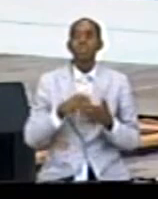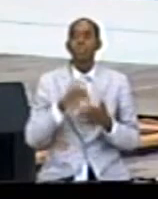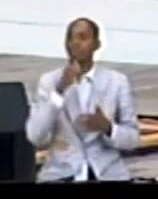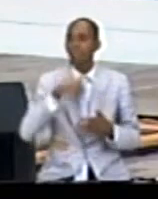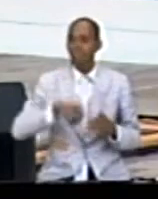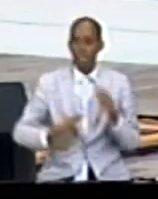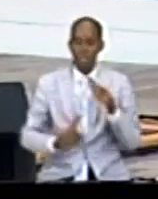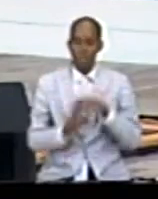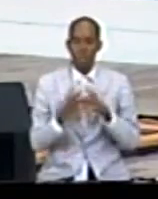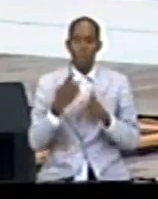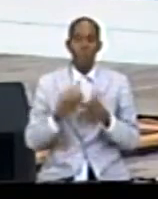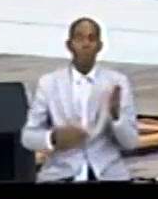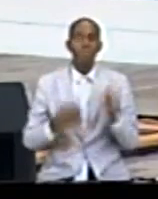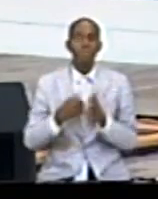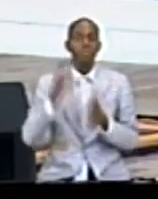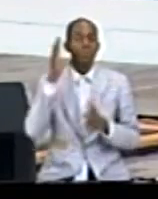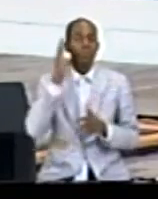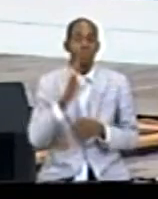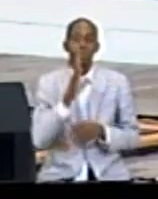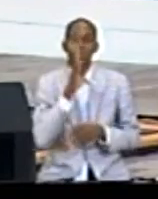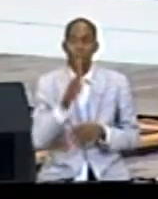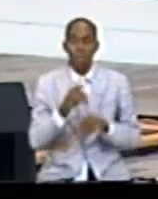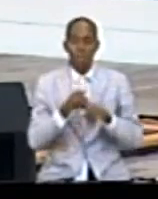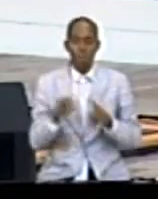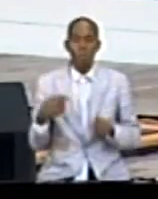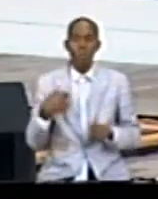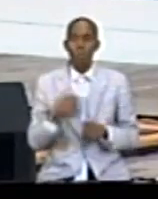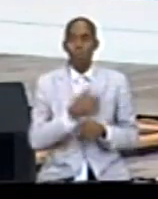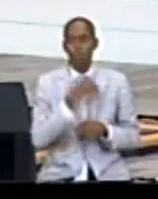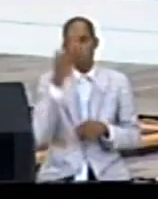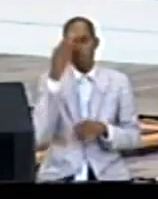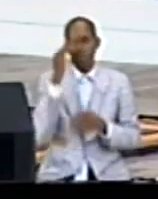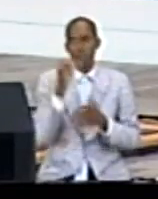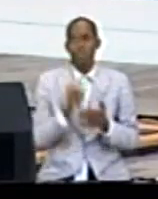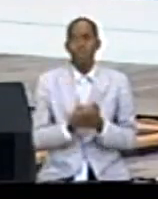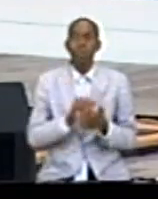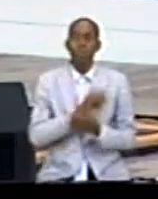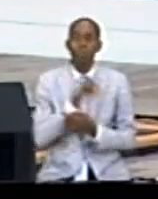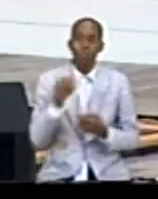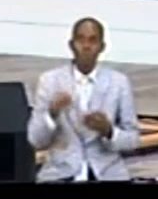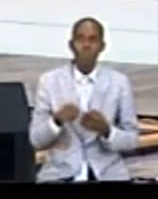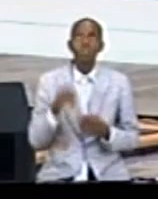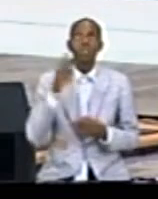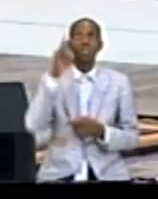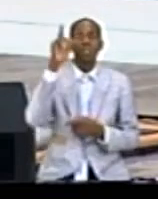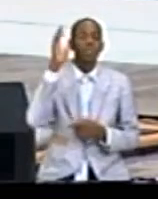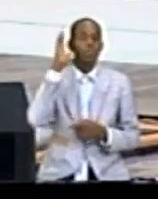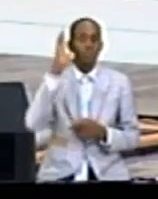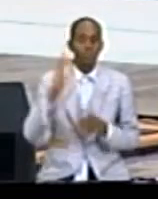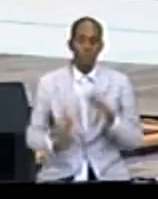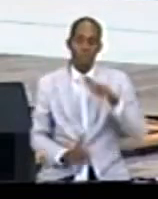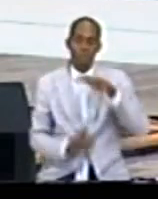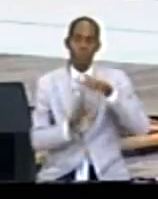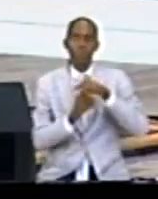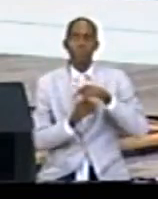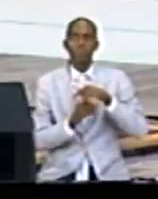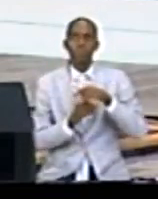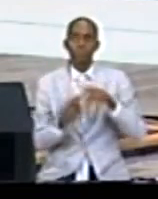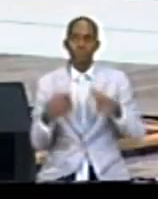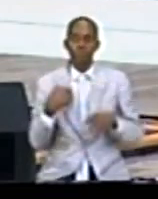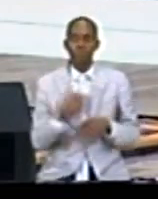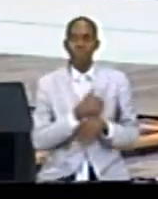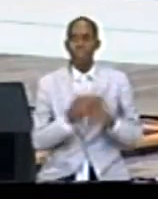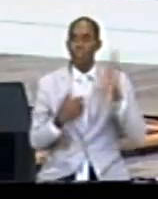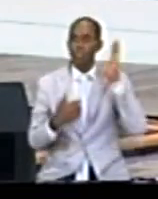be. But we know that when he shall appear, we shall